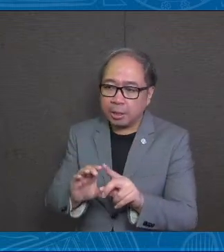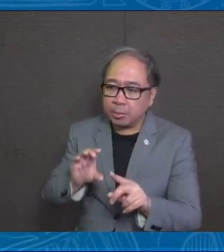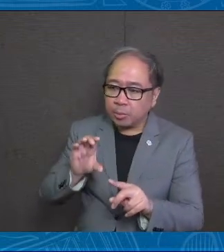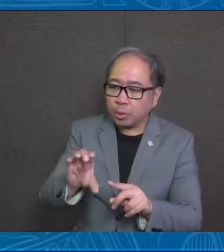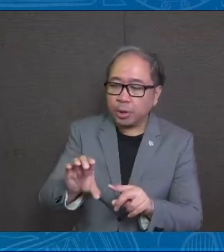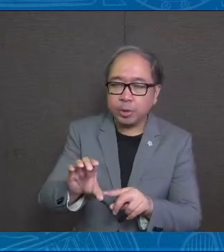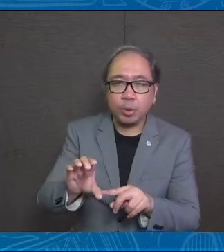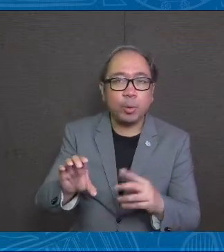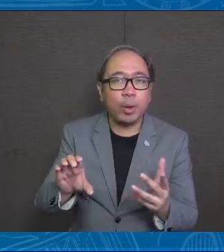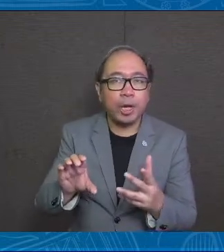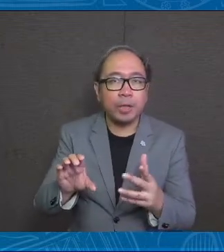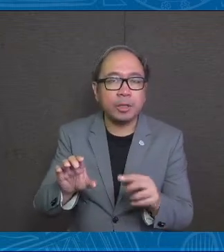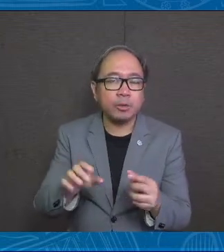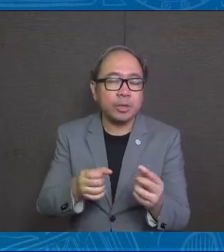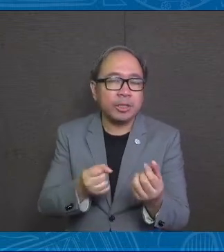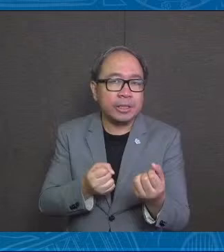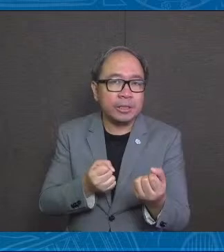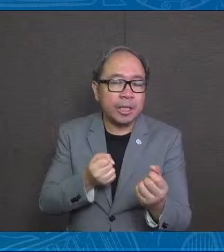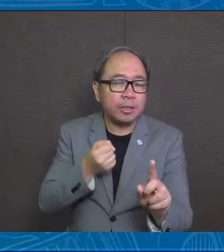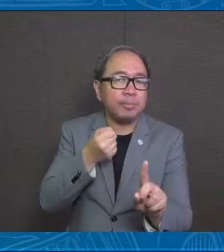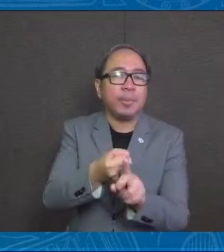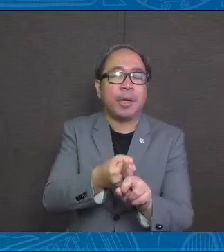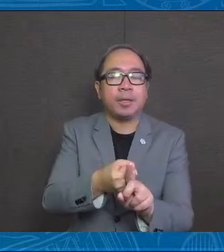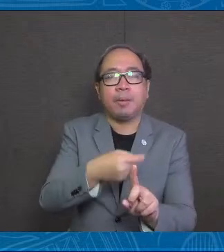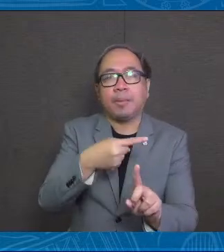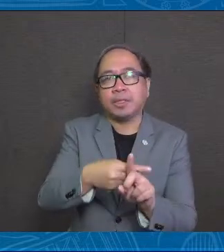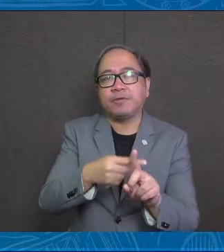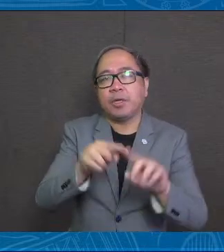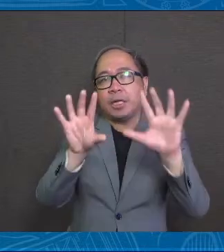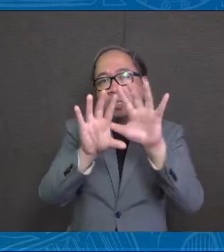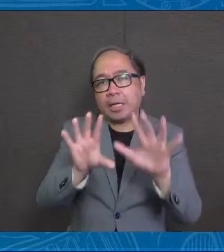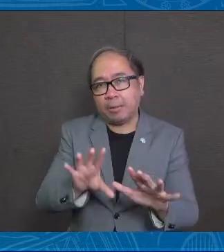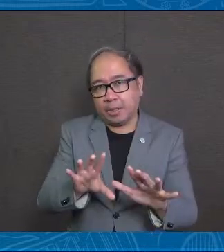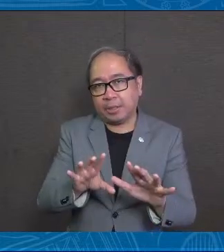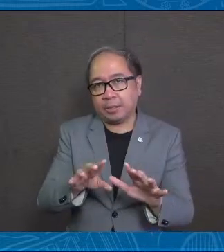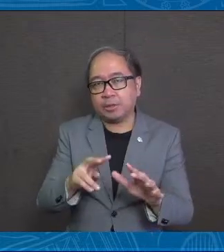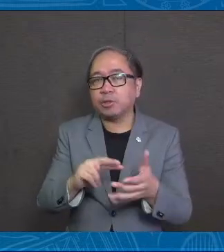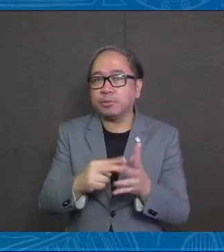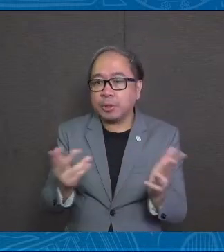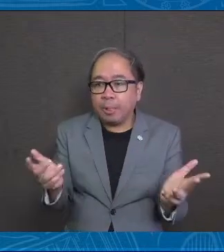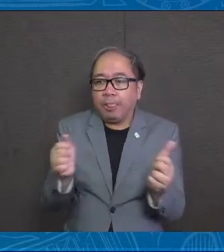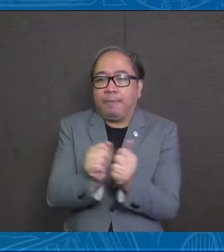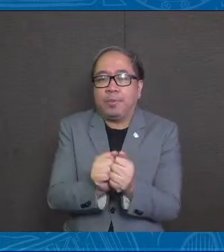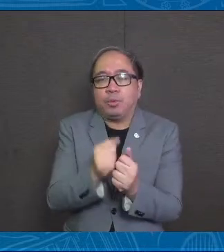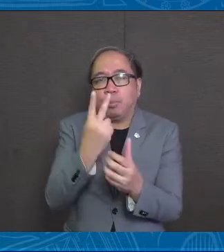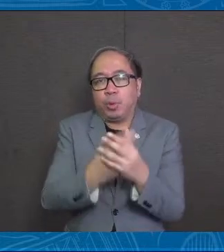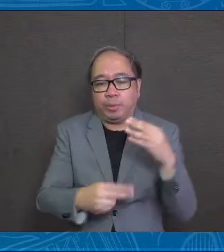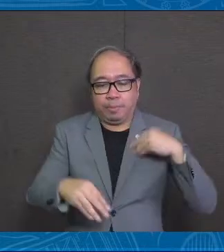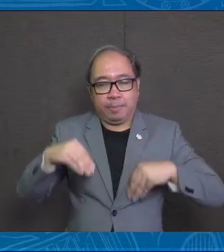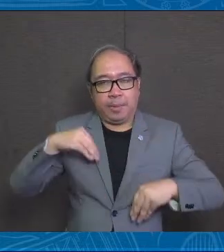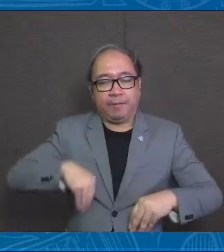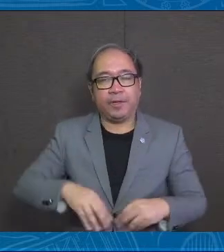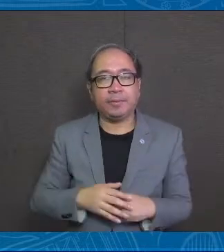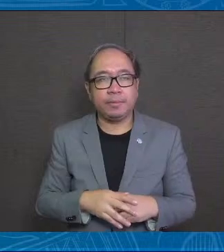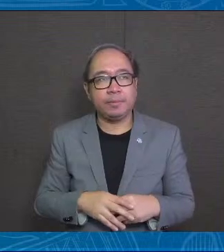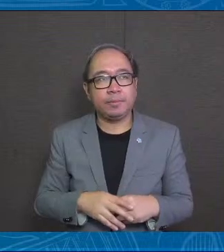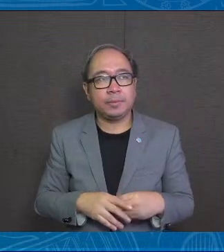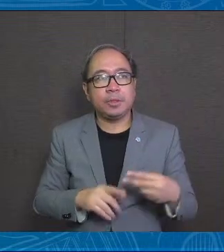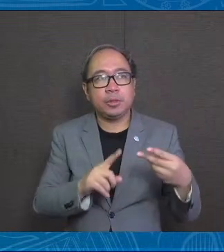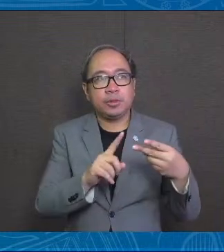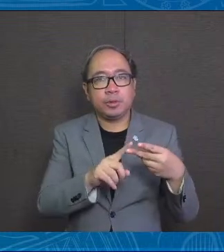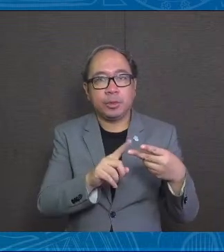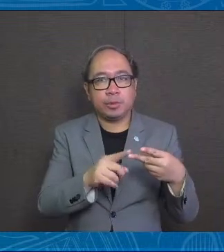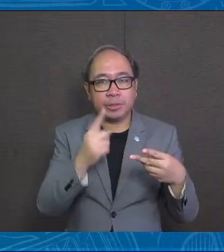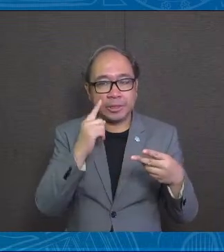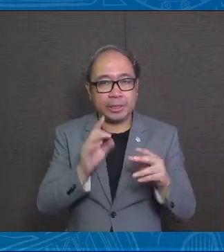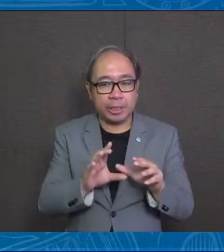resilience the most. So it's co-benefits. It's delivering on those. Number two, budget authorization. Ensure that these